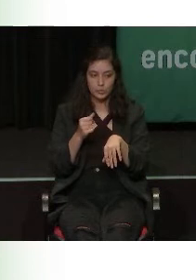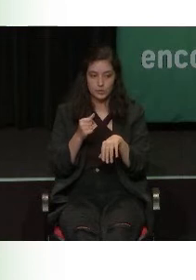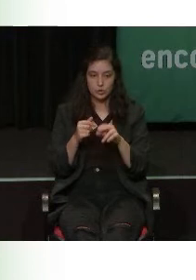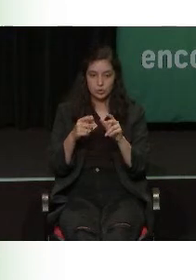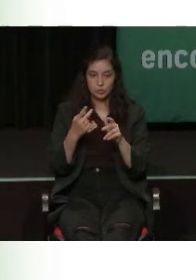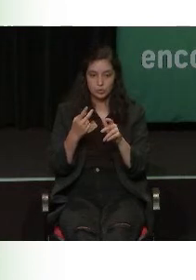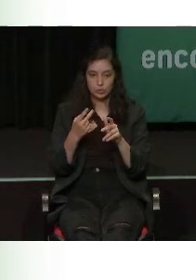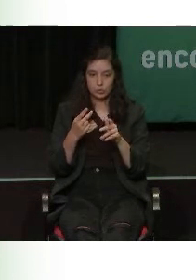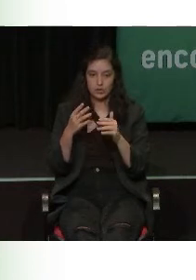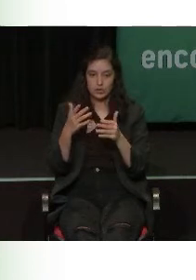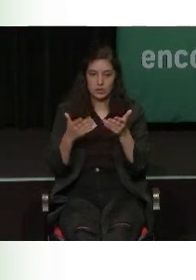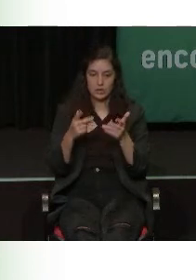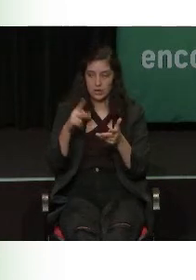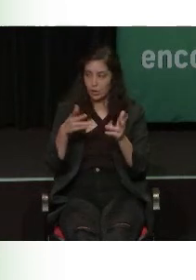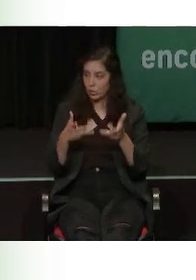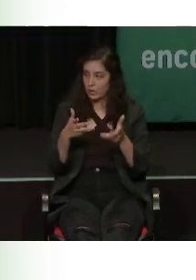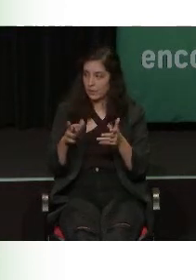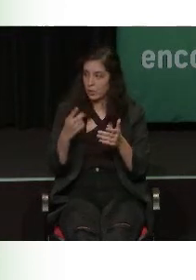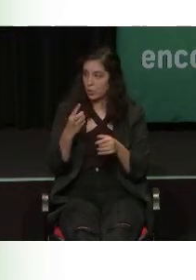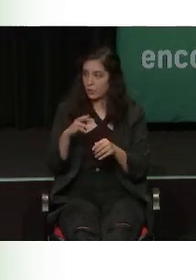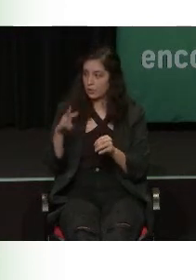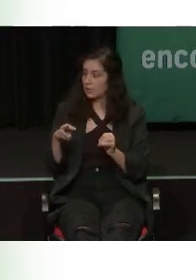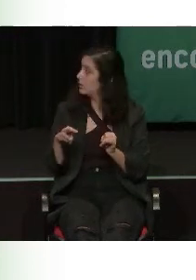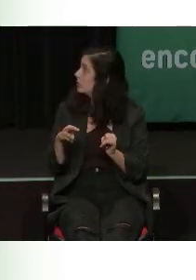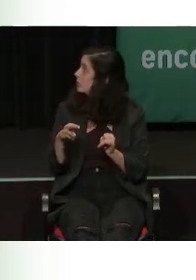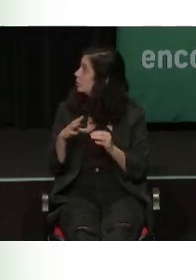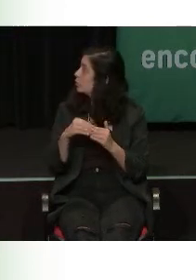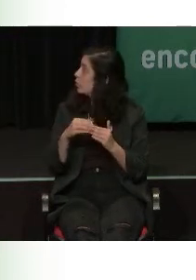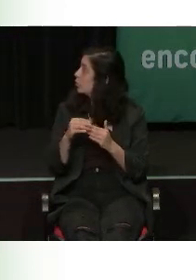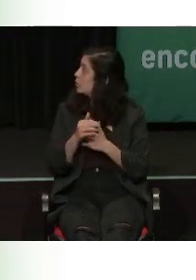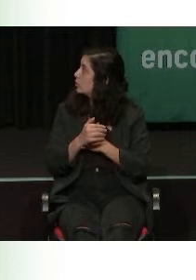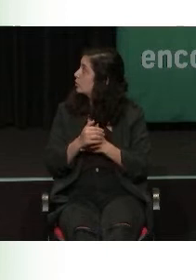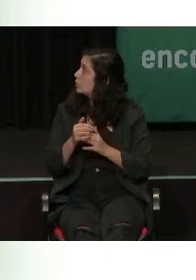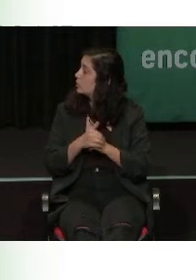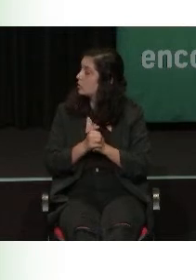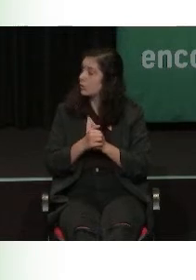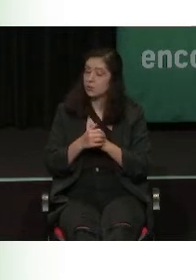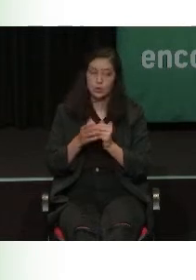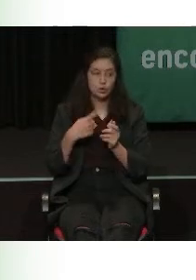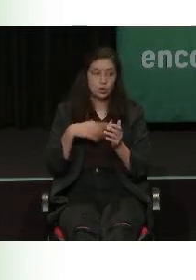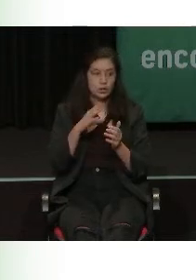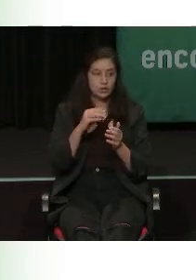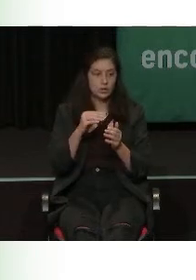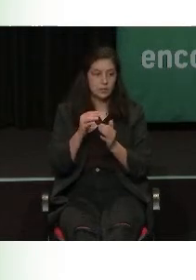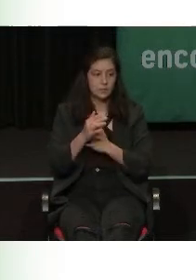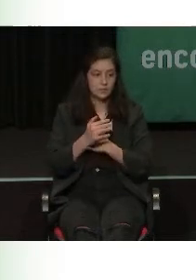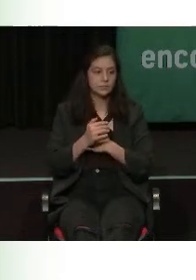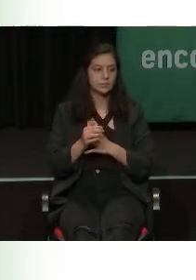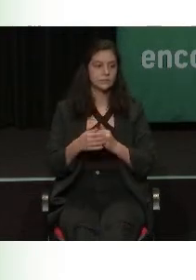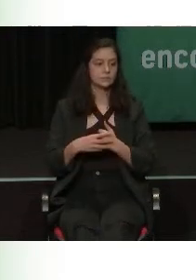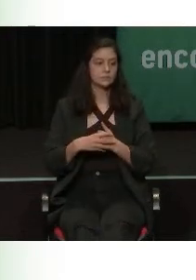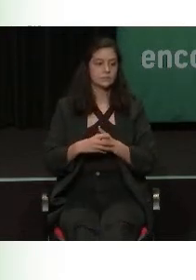million. We built a factory, and we made 10 kilograms for $1 million,